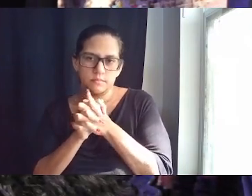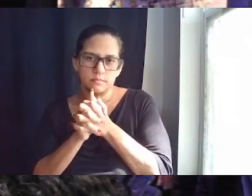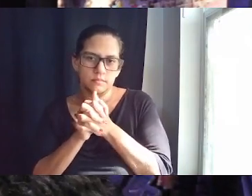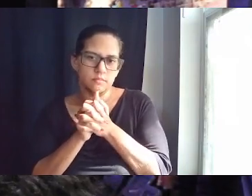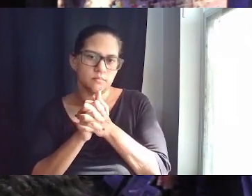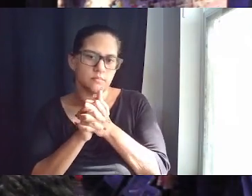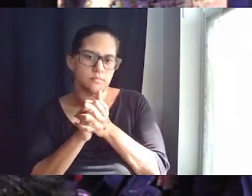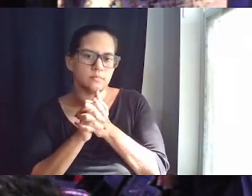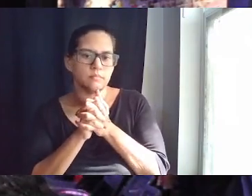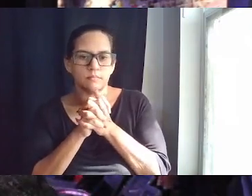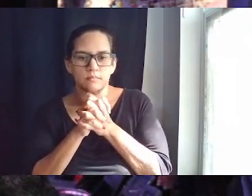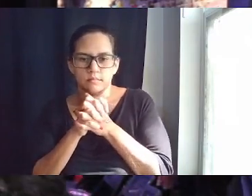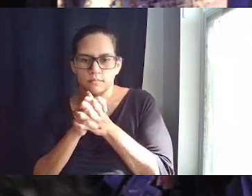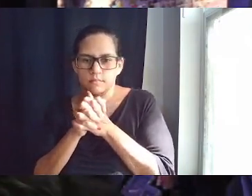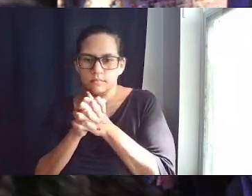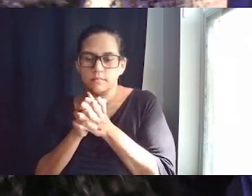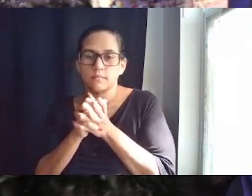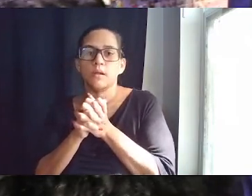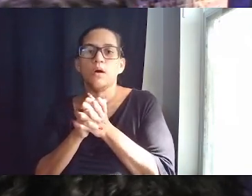Oh.